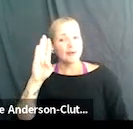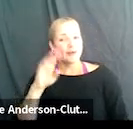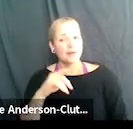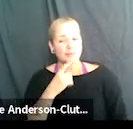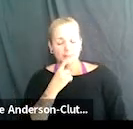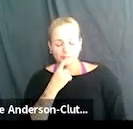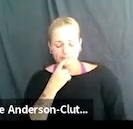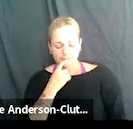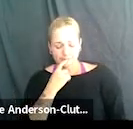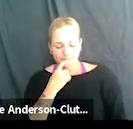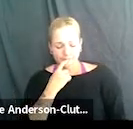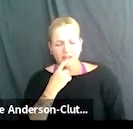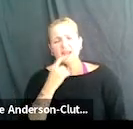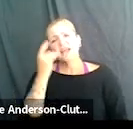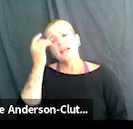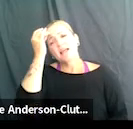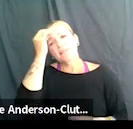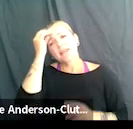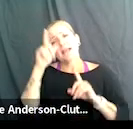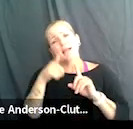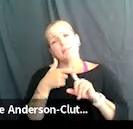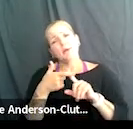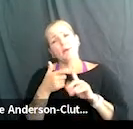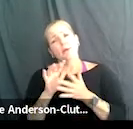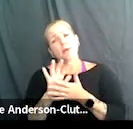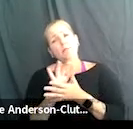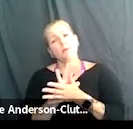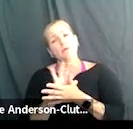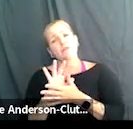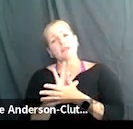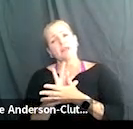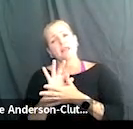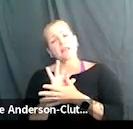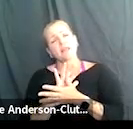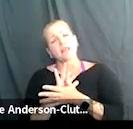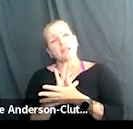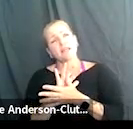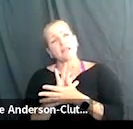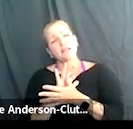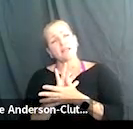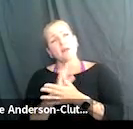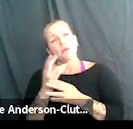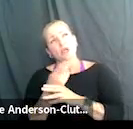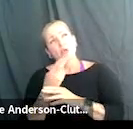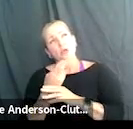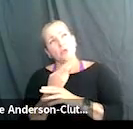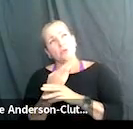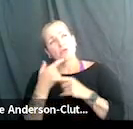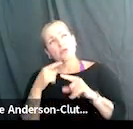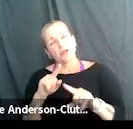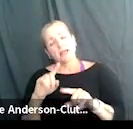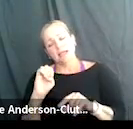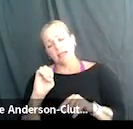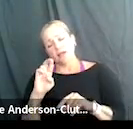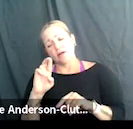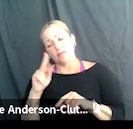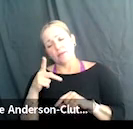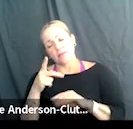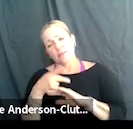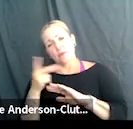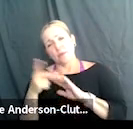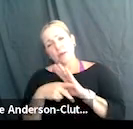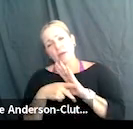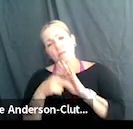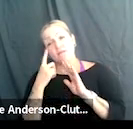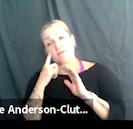thinking about a film that we show in our exposure response prevention group for OCD to our clients in the break